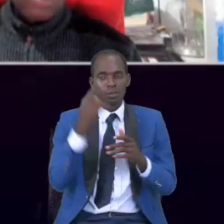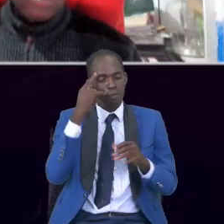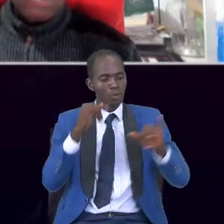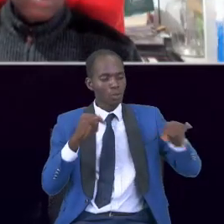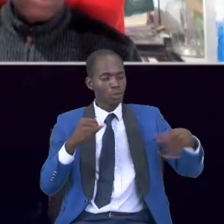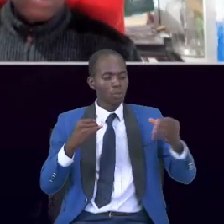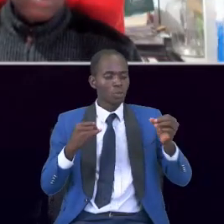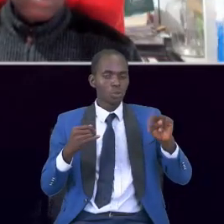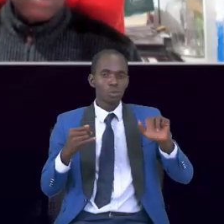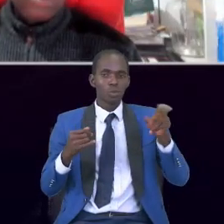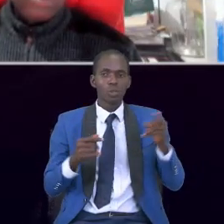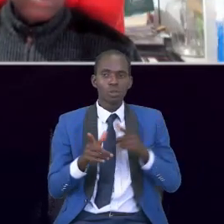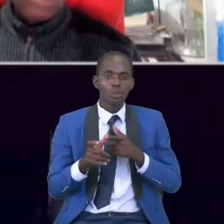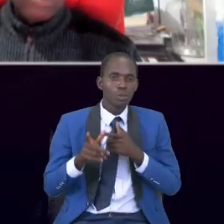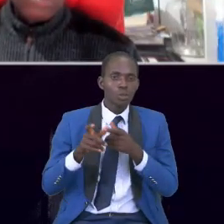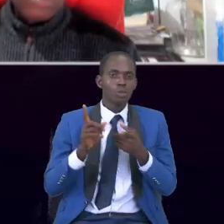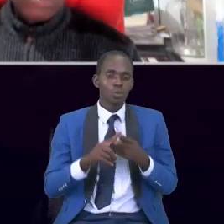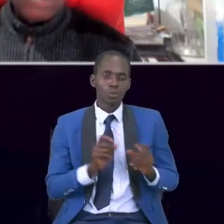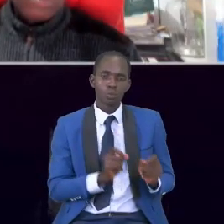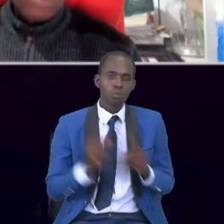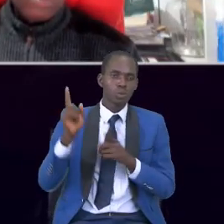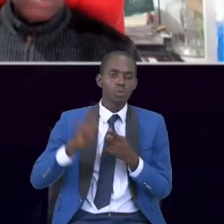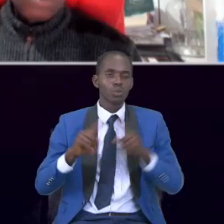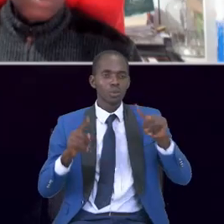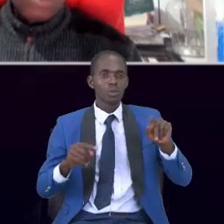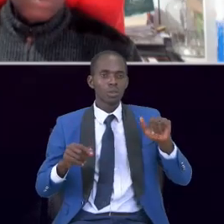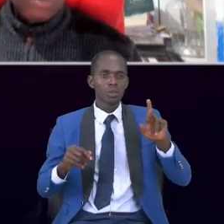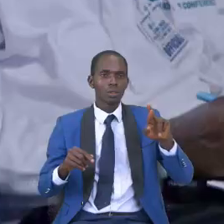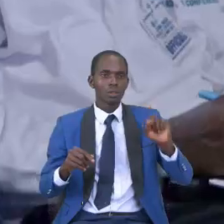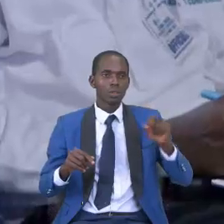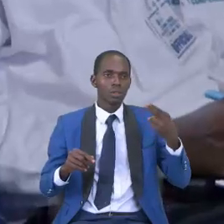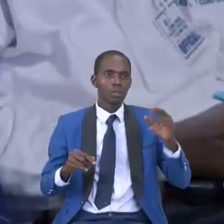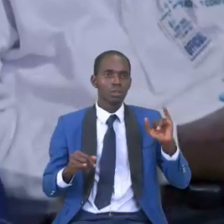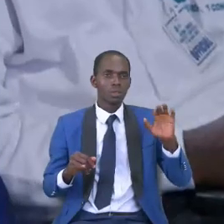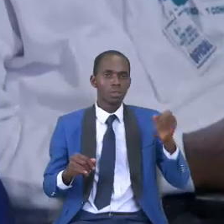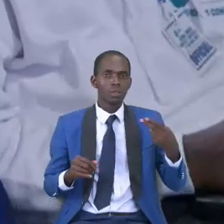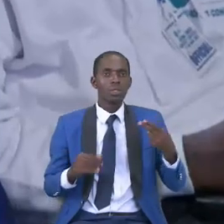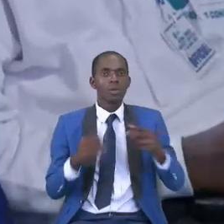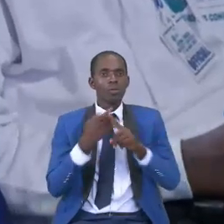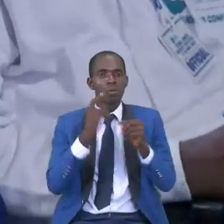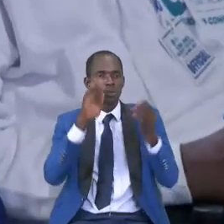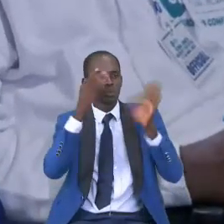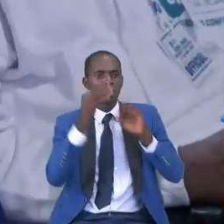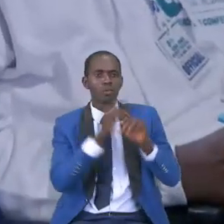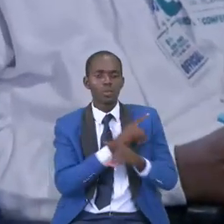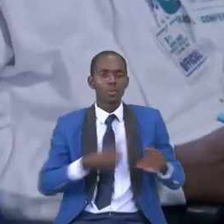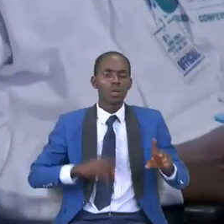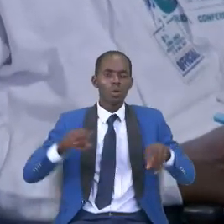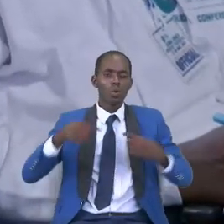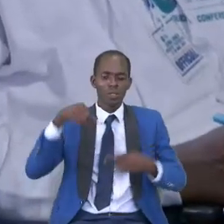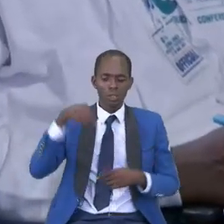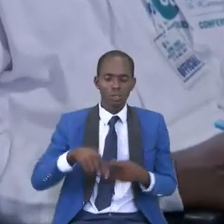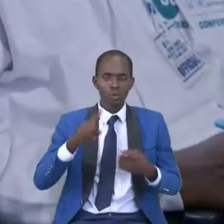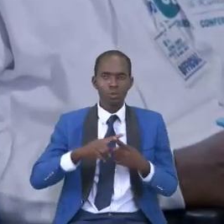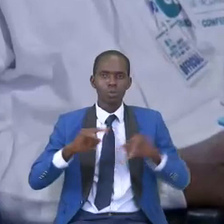rose up to flee unto Tarshish from the presence of the Lord, and went down to Joppa,